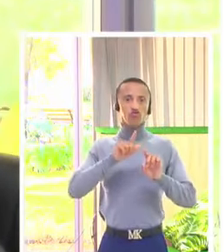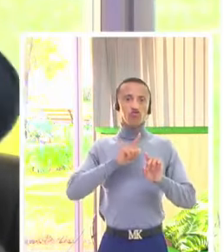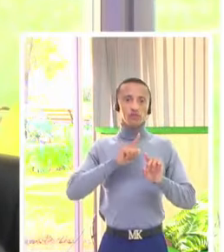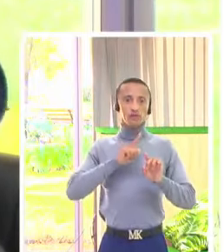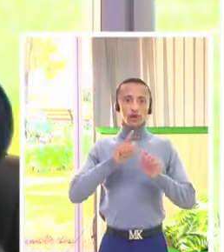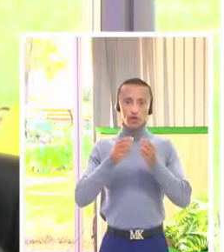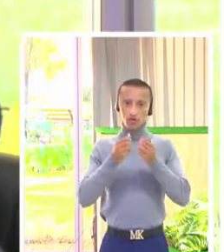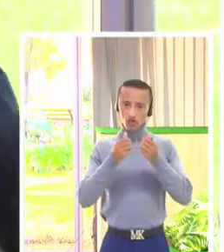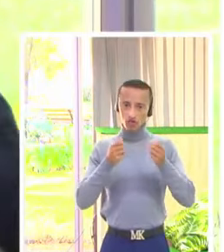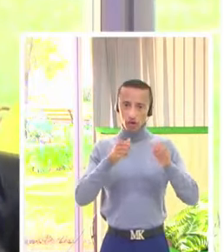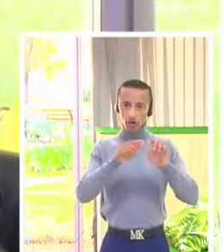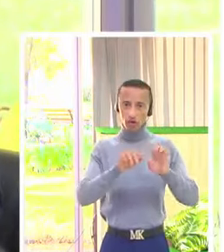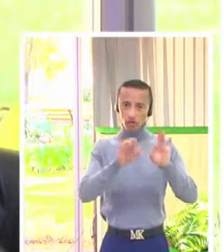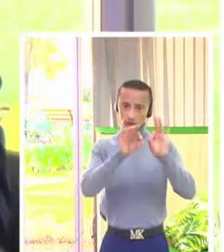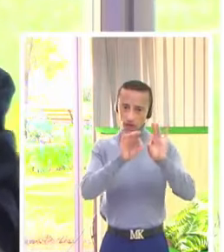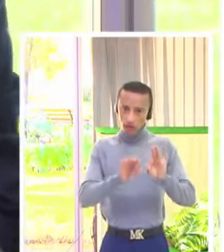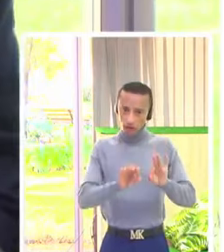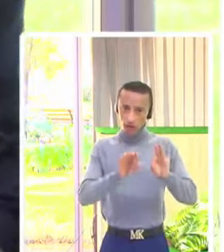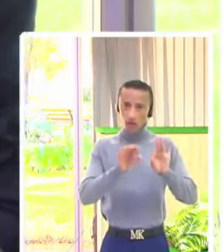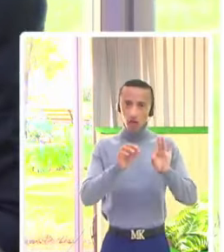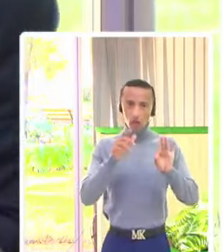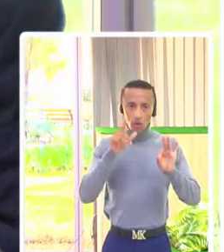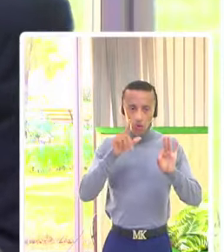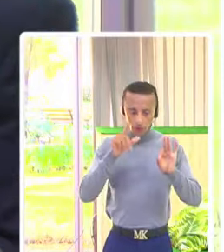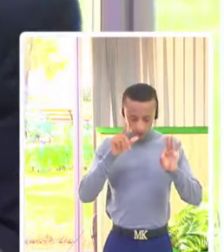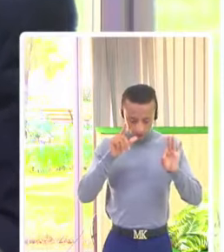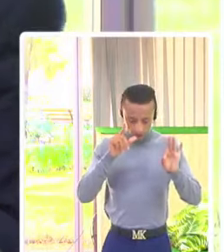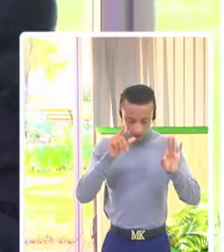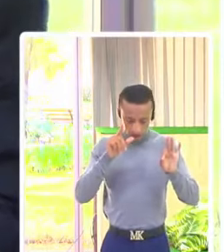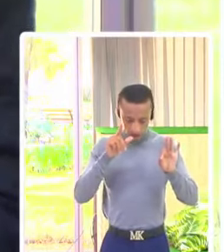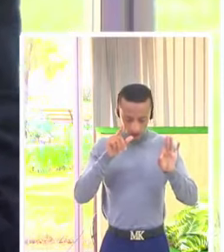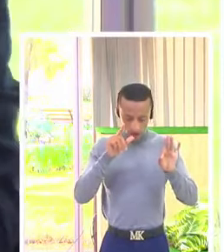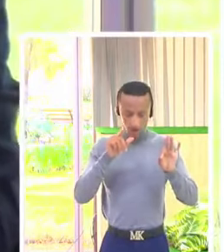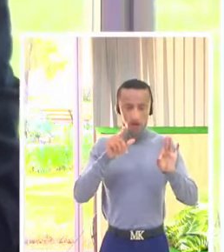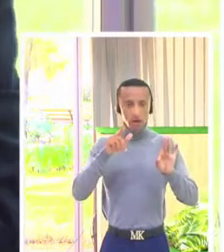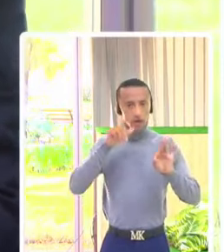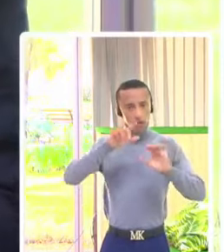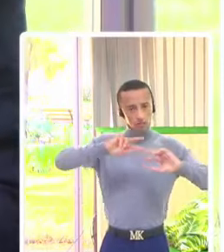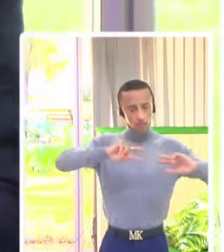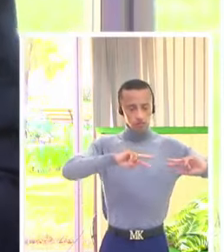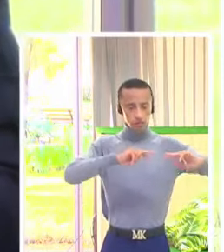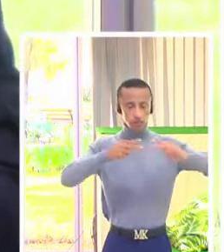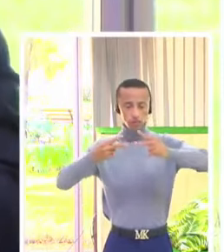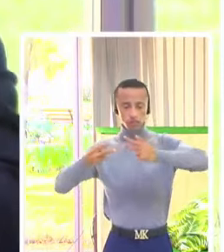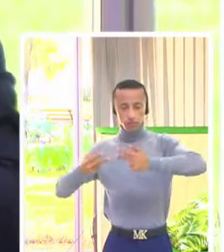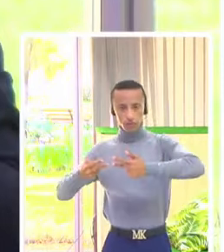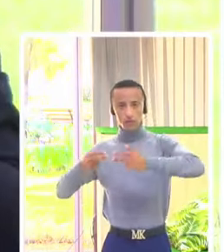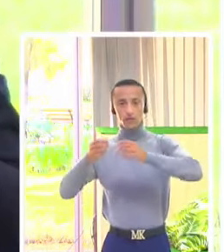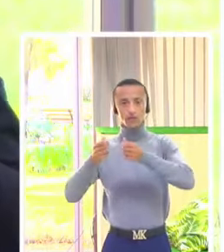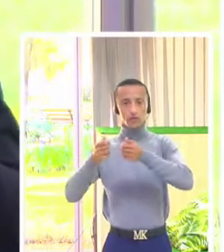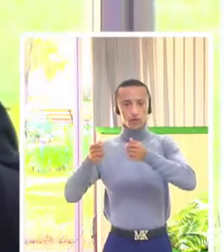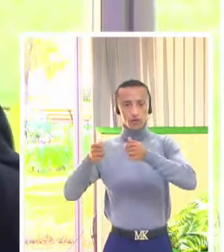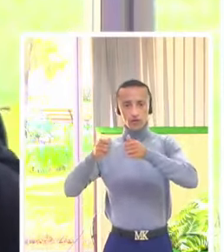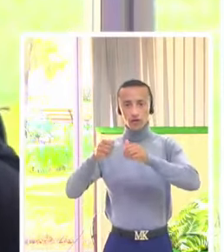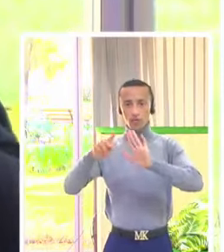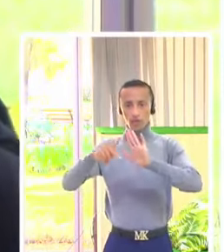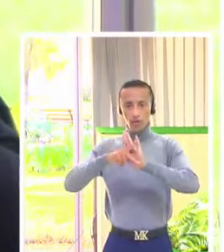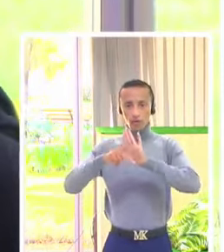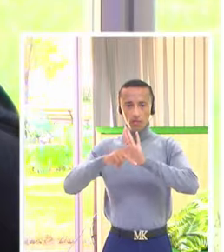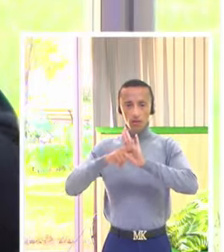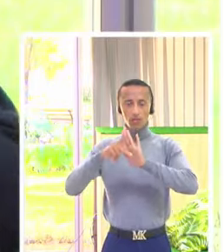to the states to do this. Finally, I think this is interesting from Brazil. We have a very